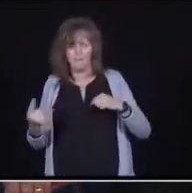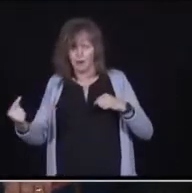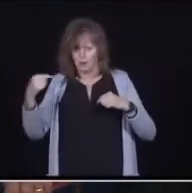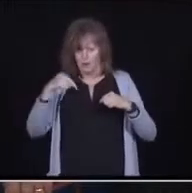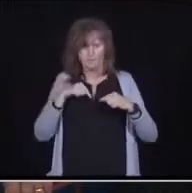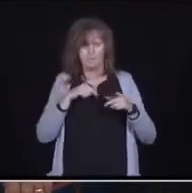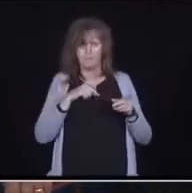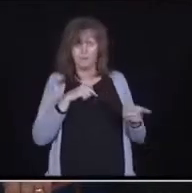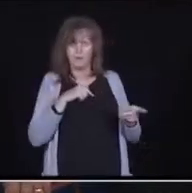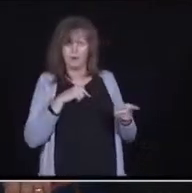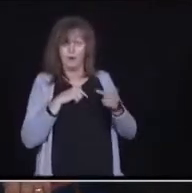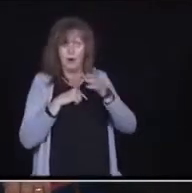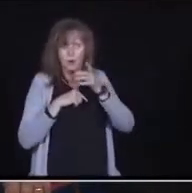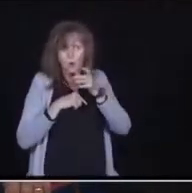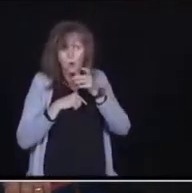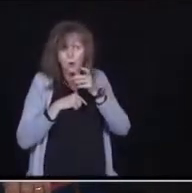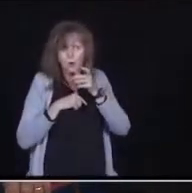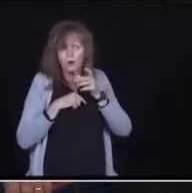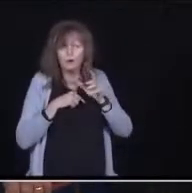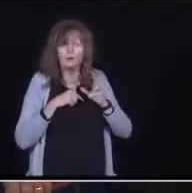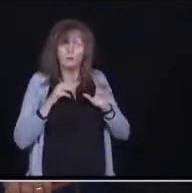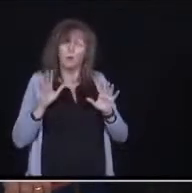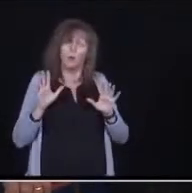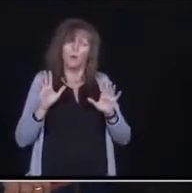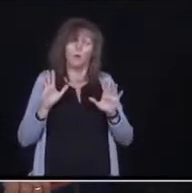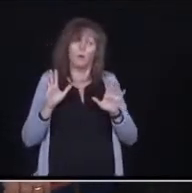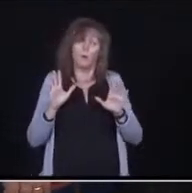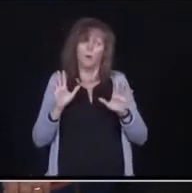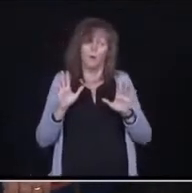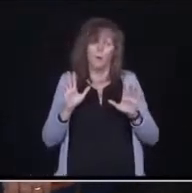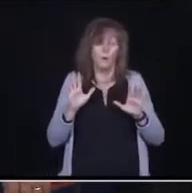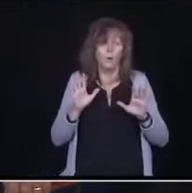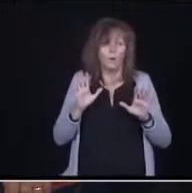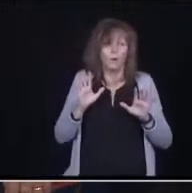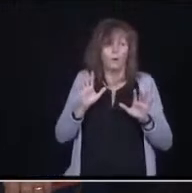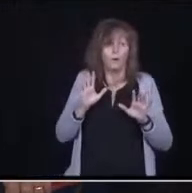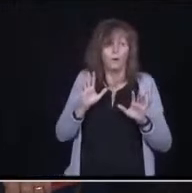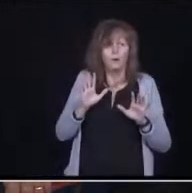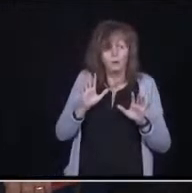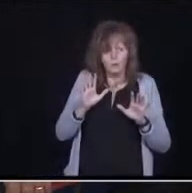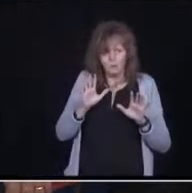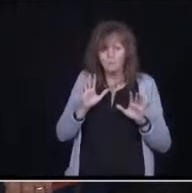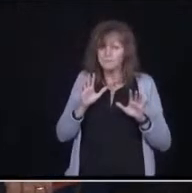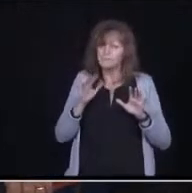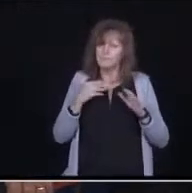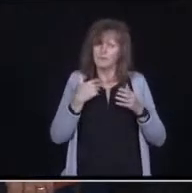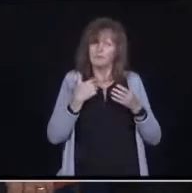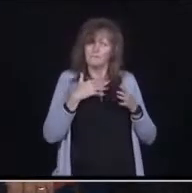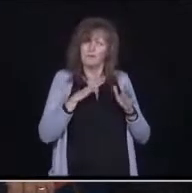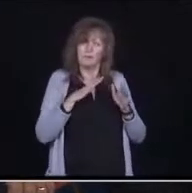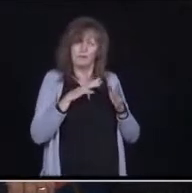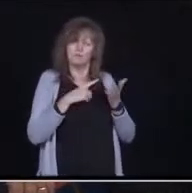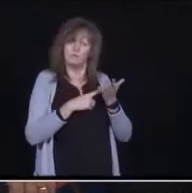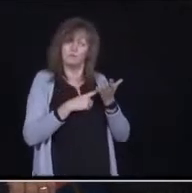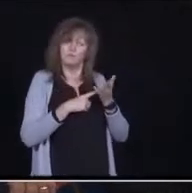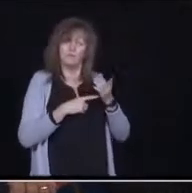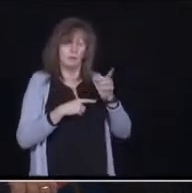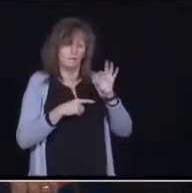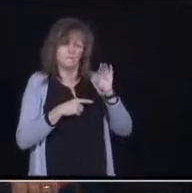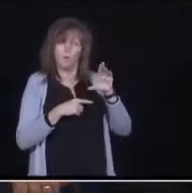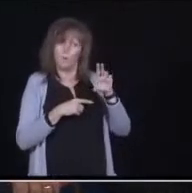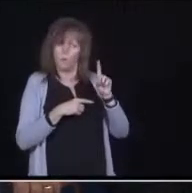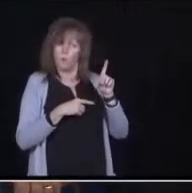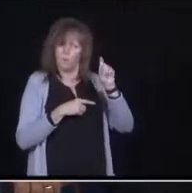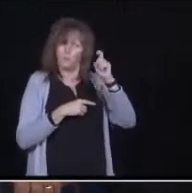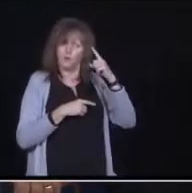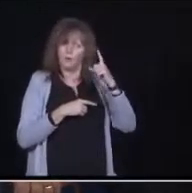the during is what you talked about, which is, as Premier Ford pointed out, staying physically distant, 6 feet apart, and when you're closer,